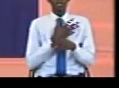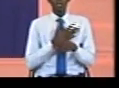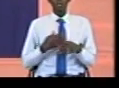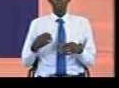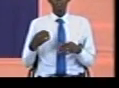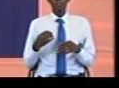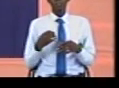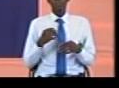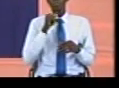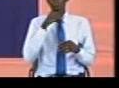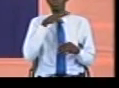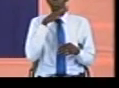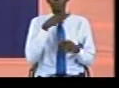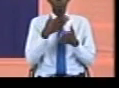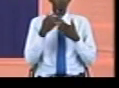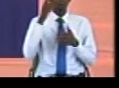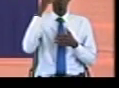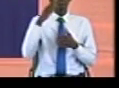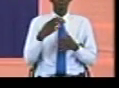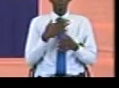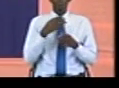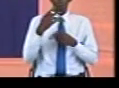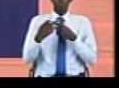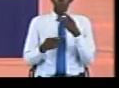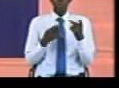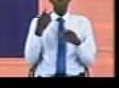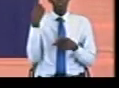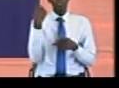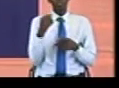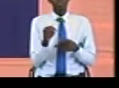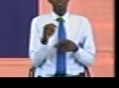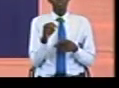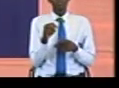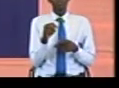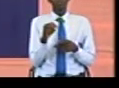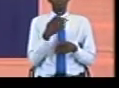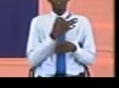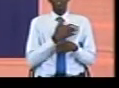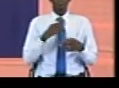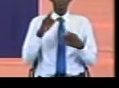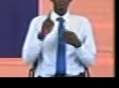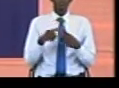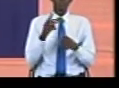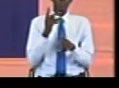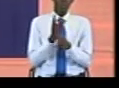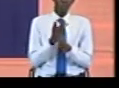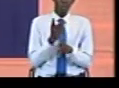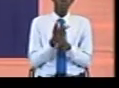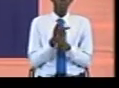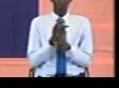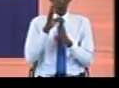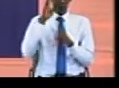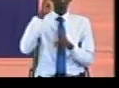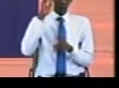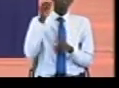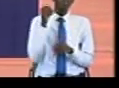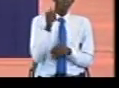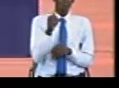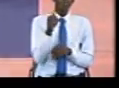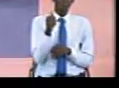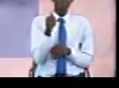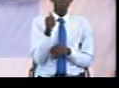visit the fatherless and widows in their affliction and to keep himself, tell